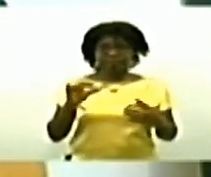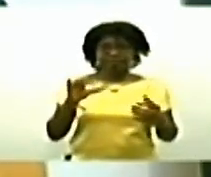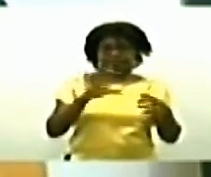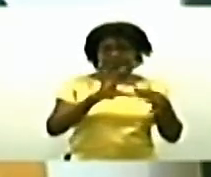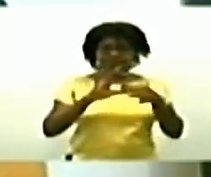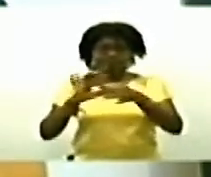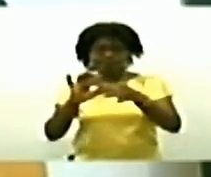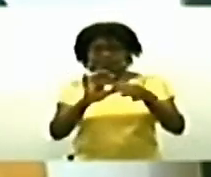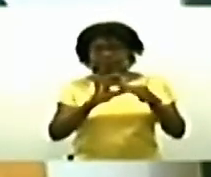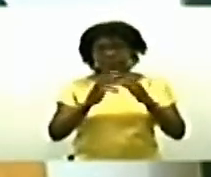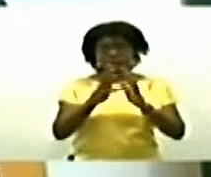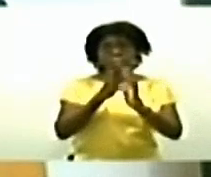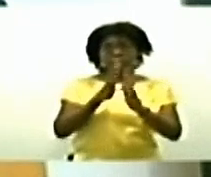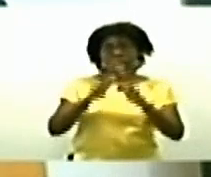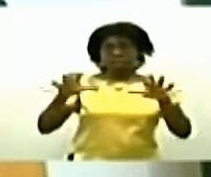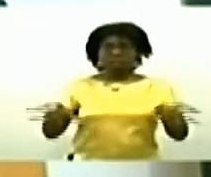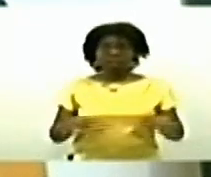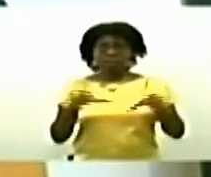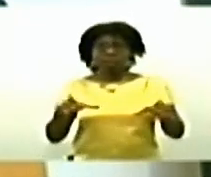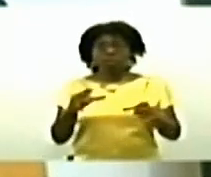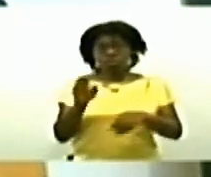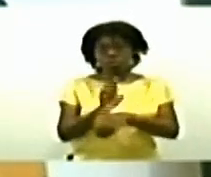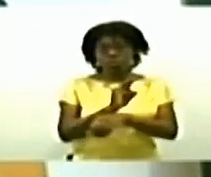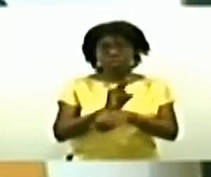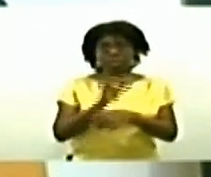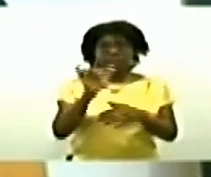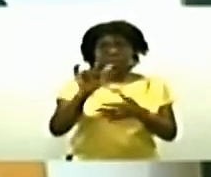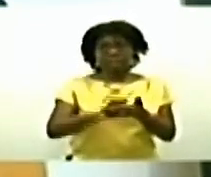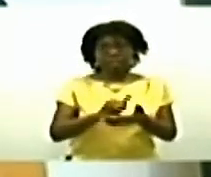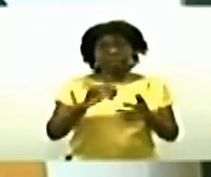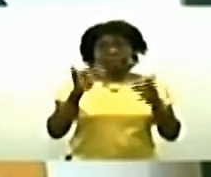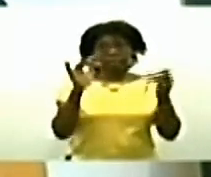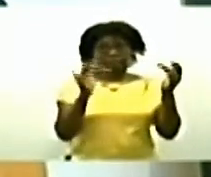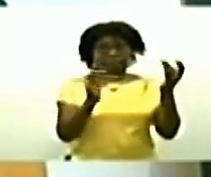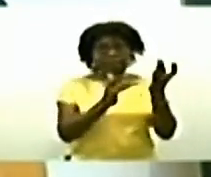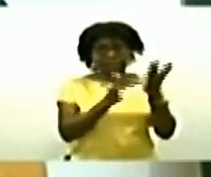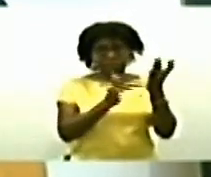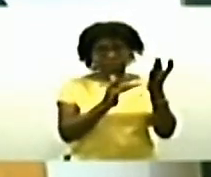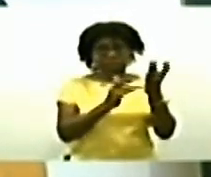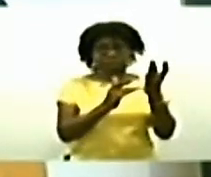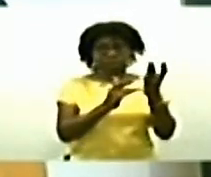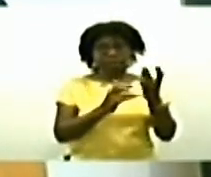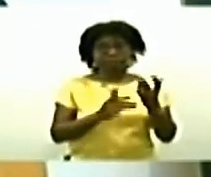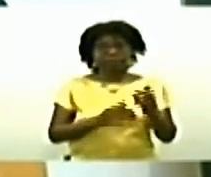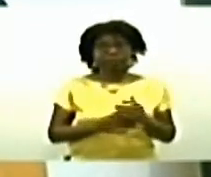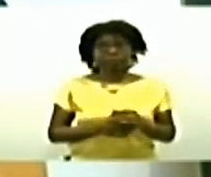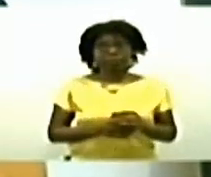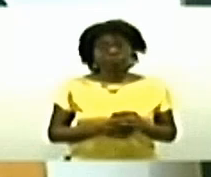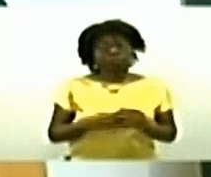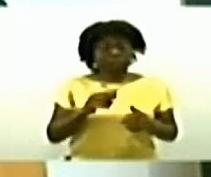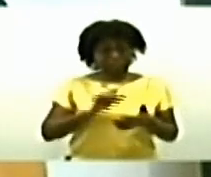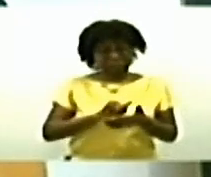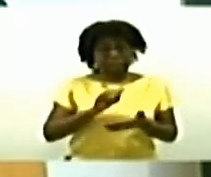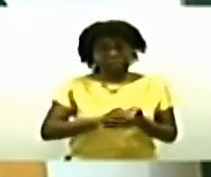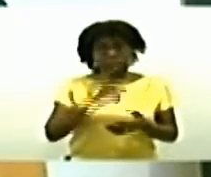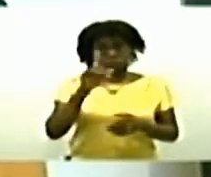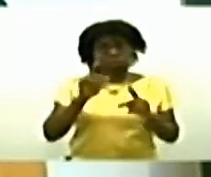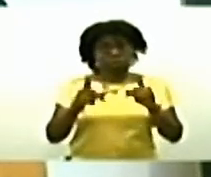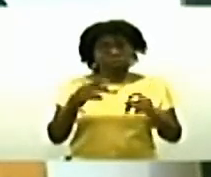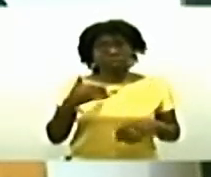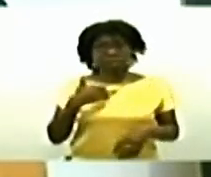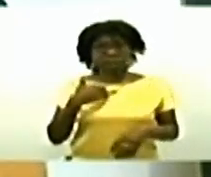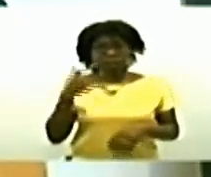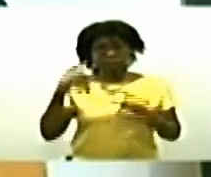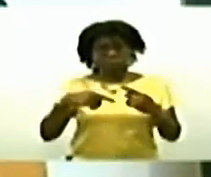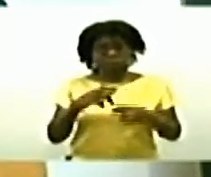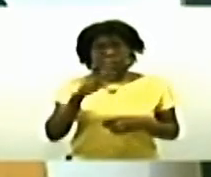traffic activities using the technology? So that is the question that and concerns that we have relating to the bill. All in all, we support this bill, Mr.